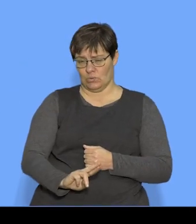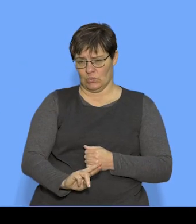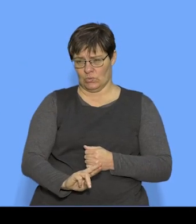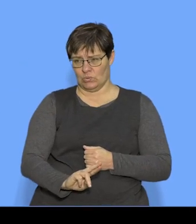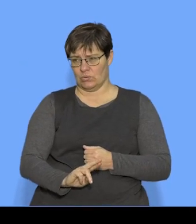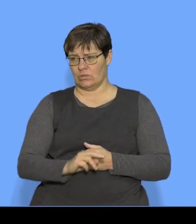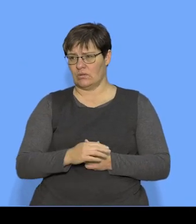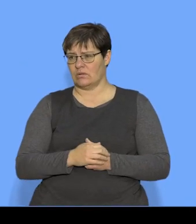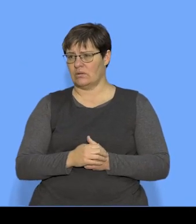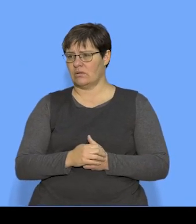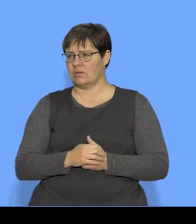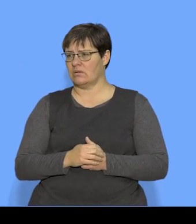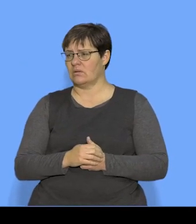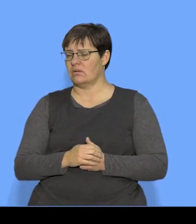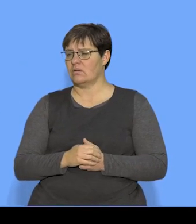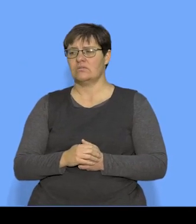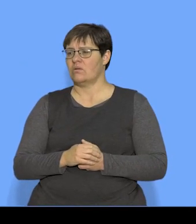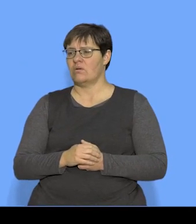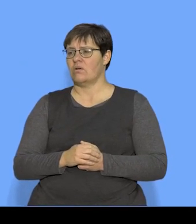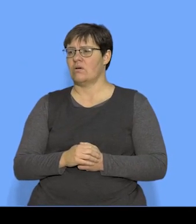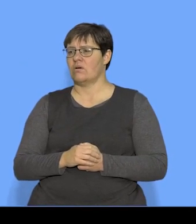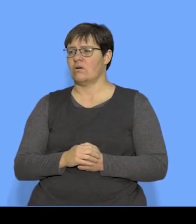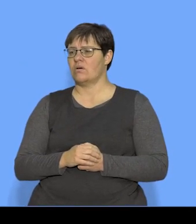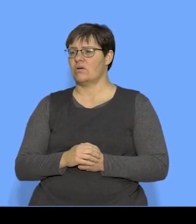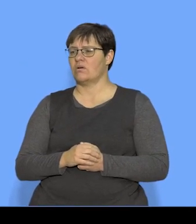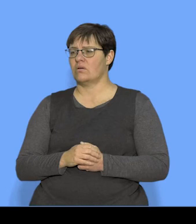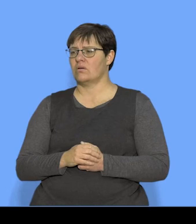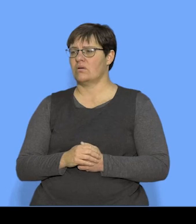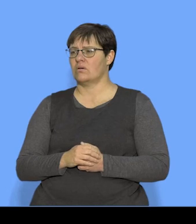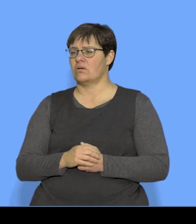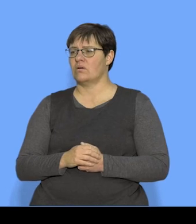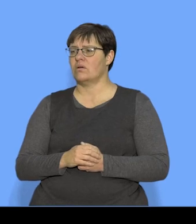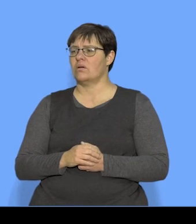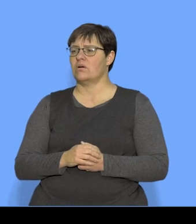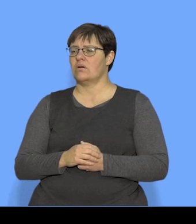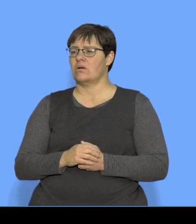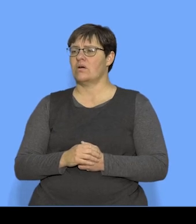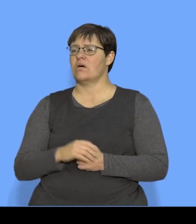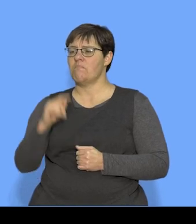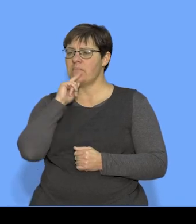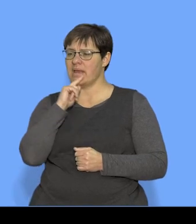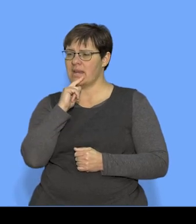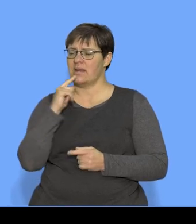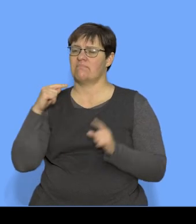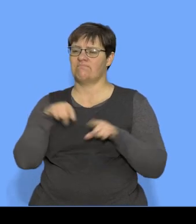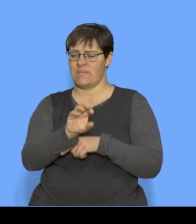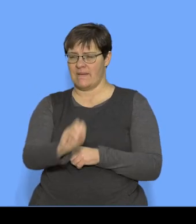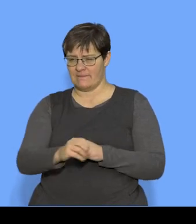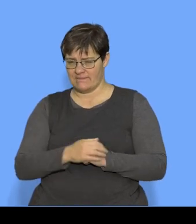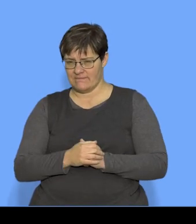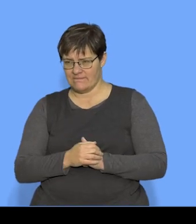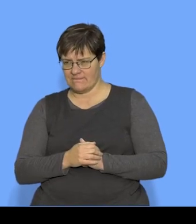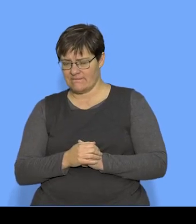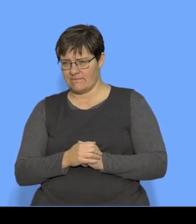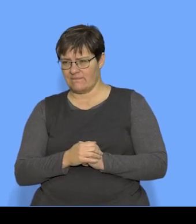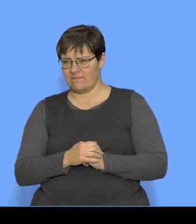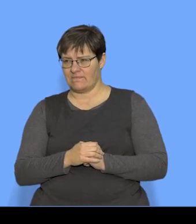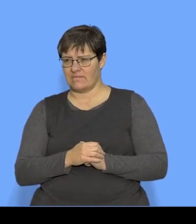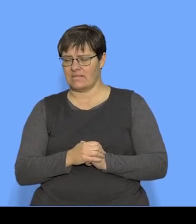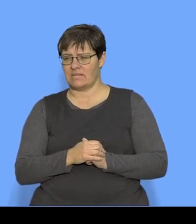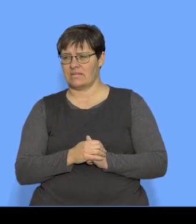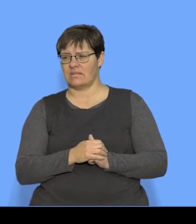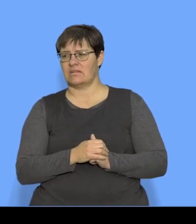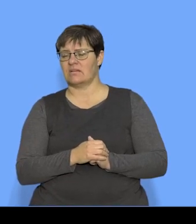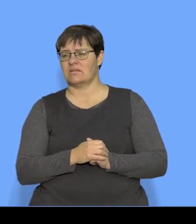right? RSUT. How can I then prove that RSUT is a parallelogram? Now,